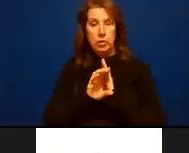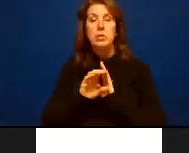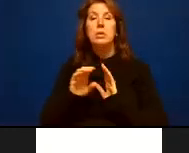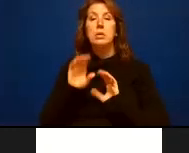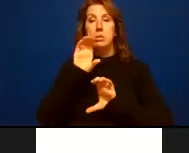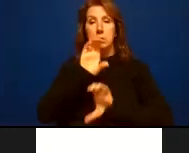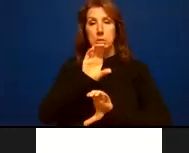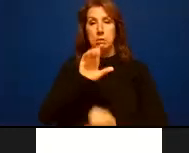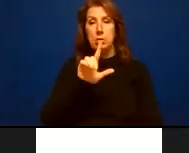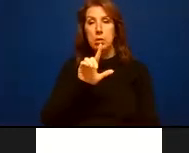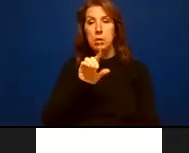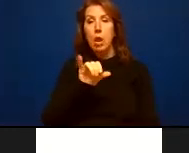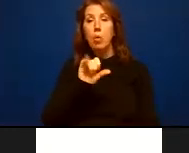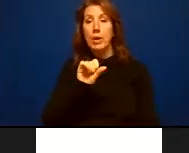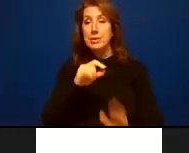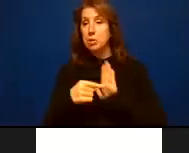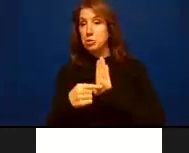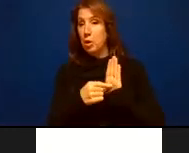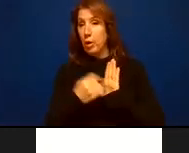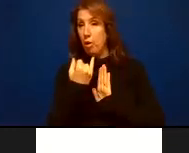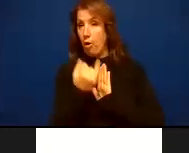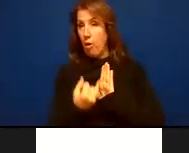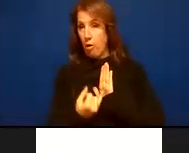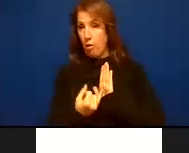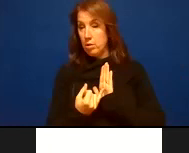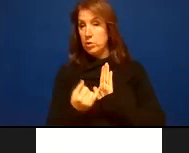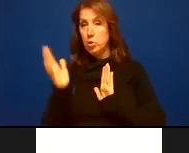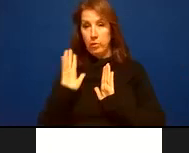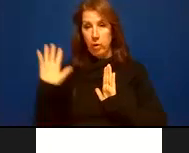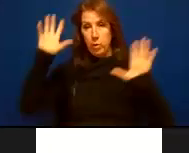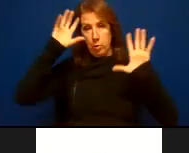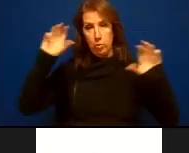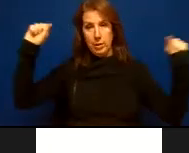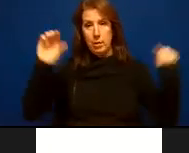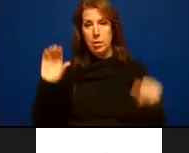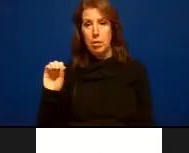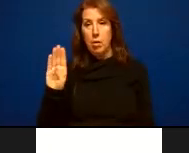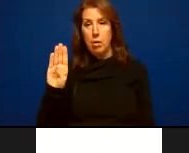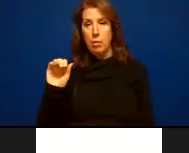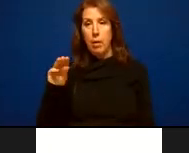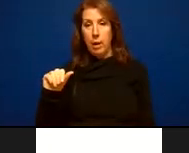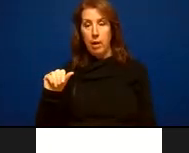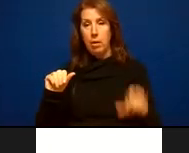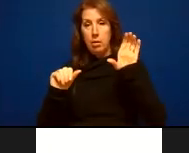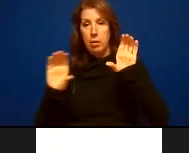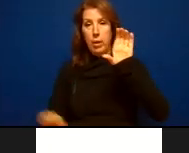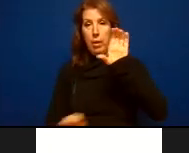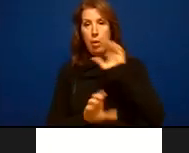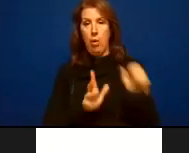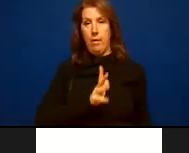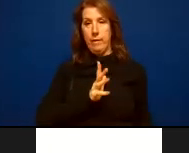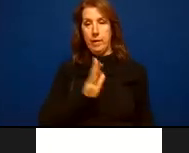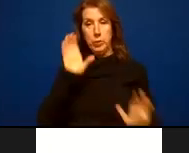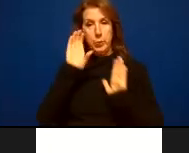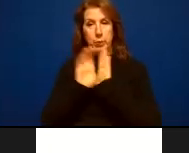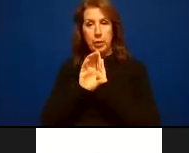is presenting some of her art to former President Barack Obama. And below that, the official portrait of Justice